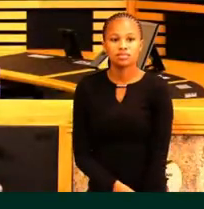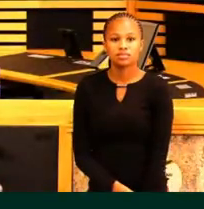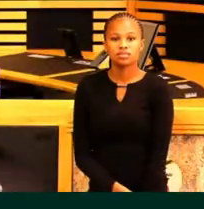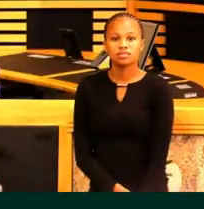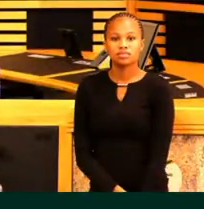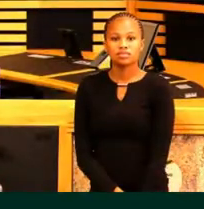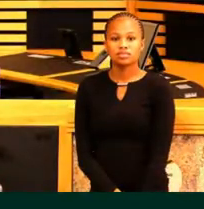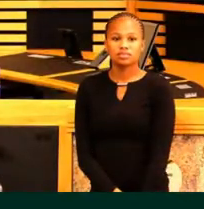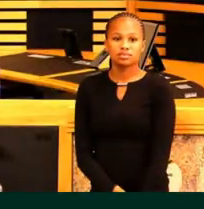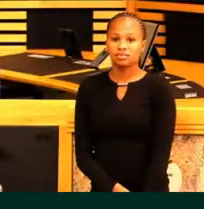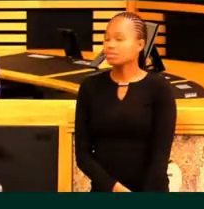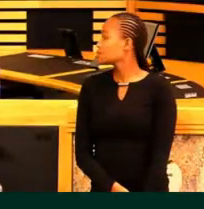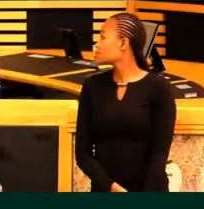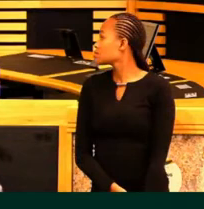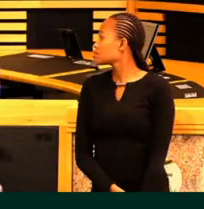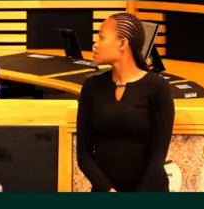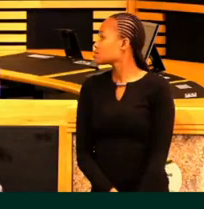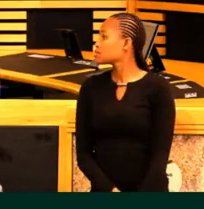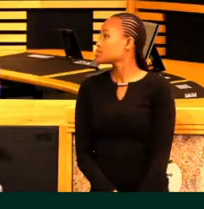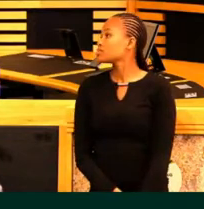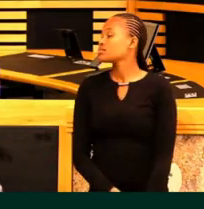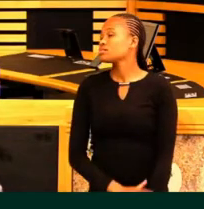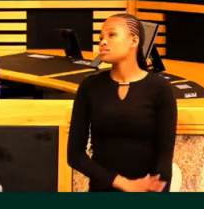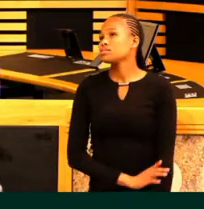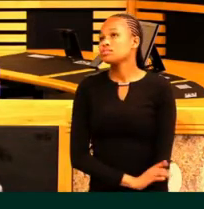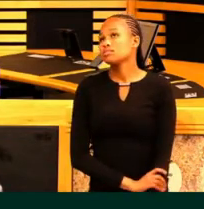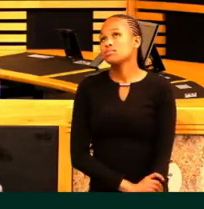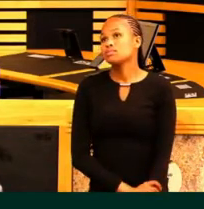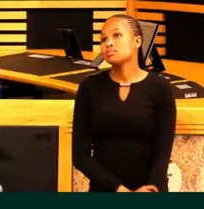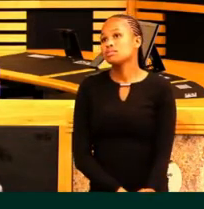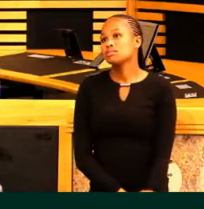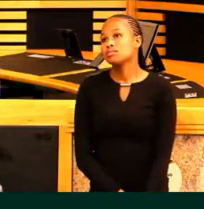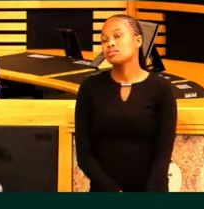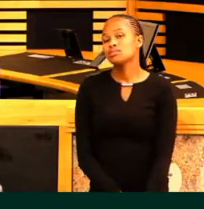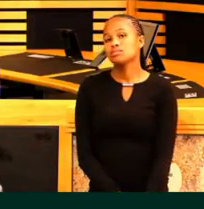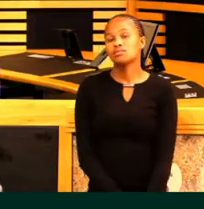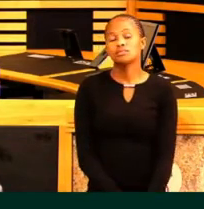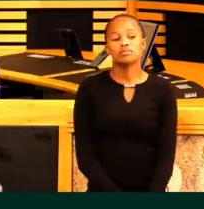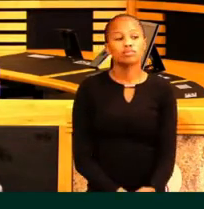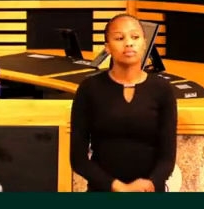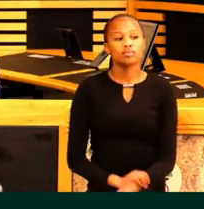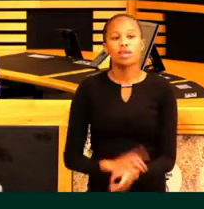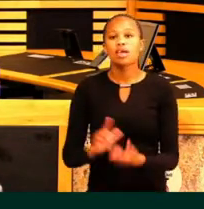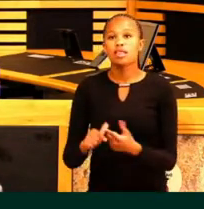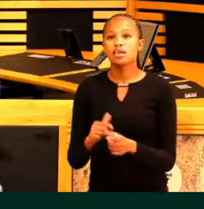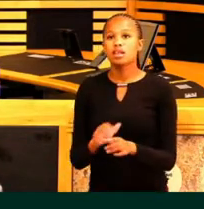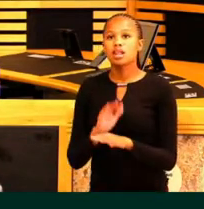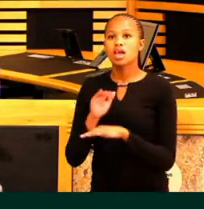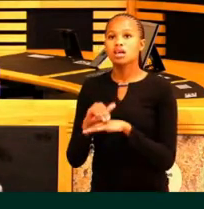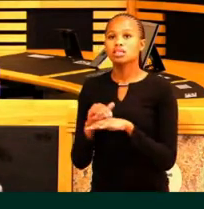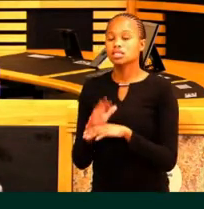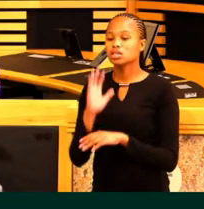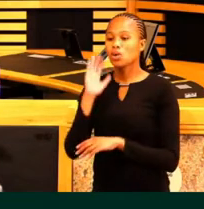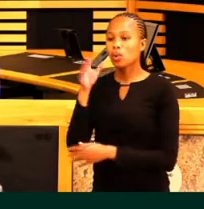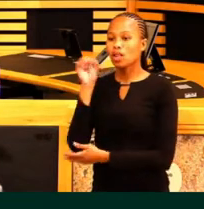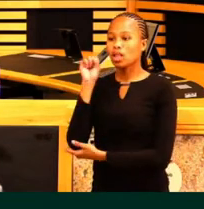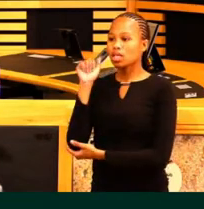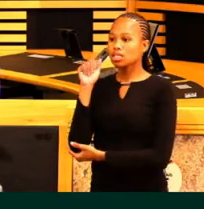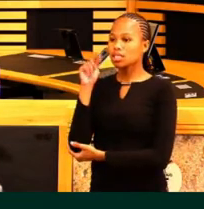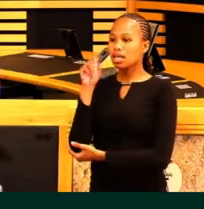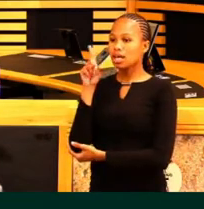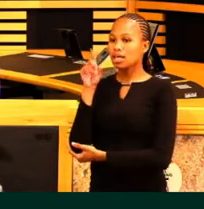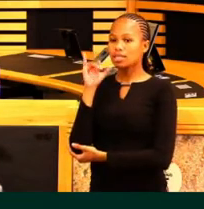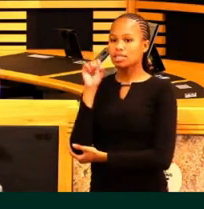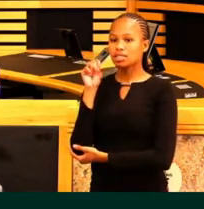go outside and I'll remember thank you the next speaker will be Sunday swastophile